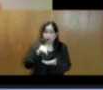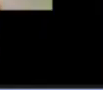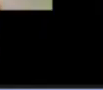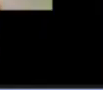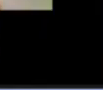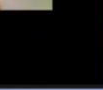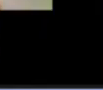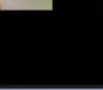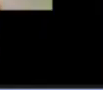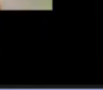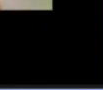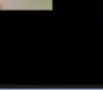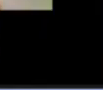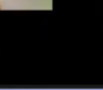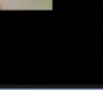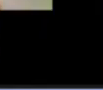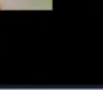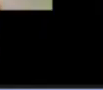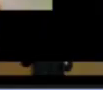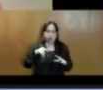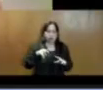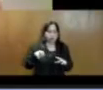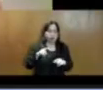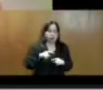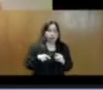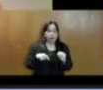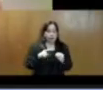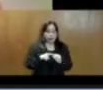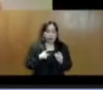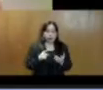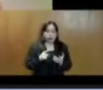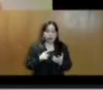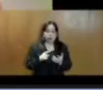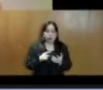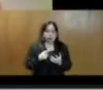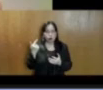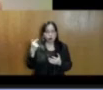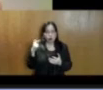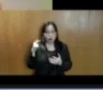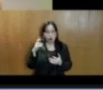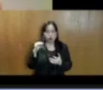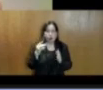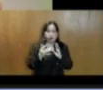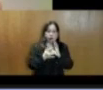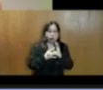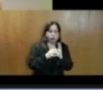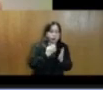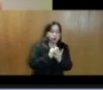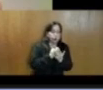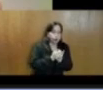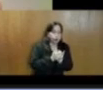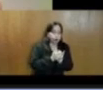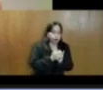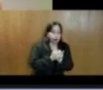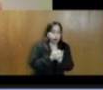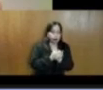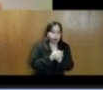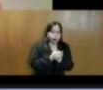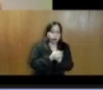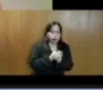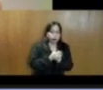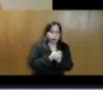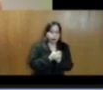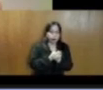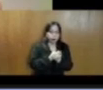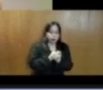breadth and width of the industry. In terms of green and digital economy or initiatives that we